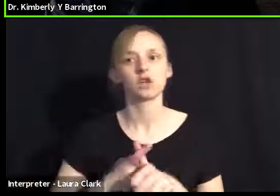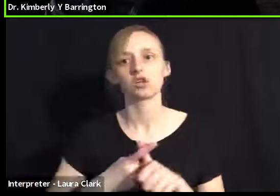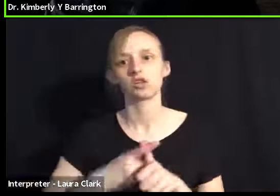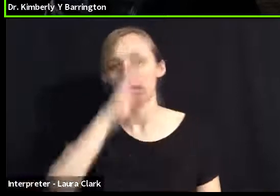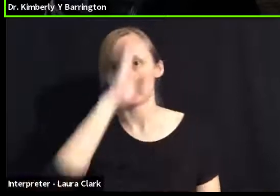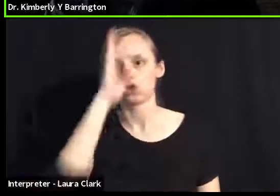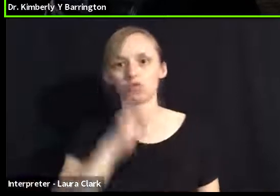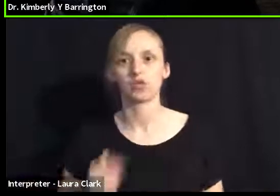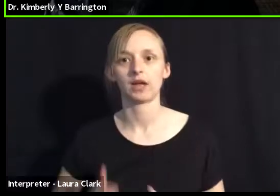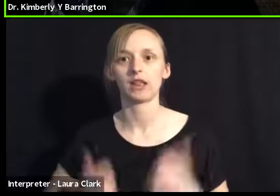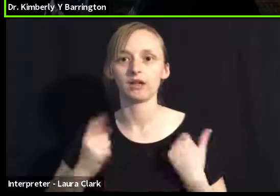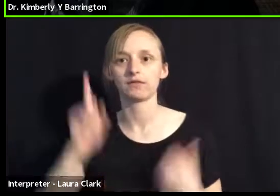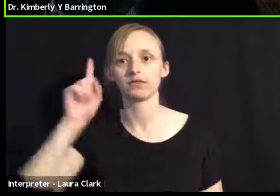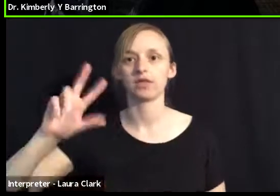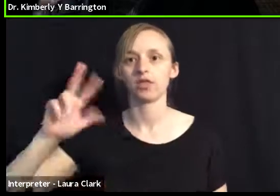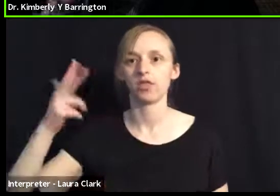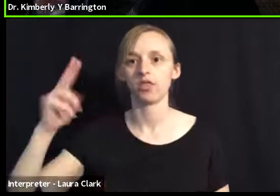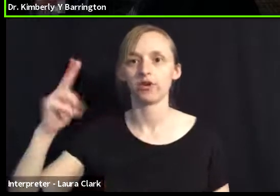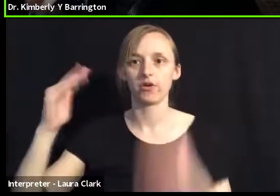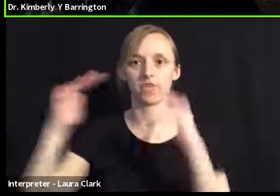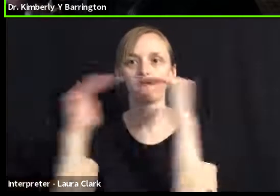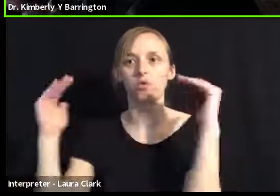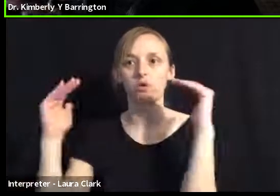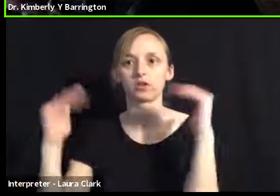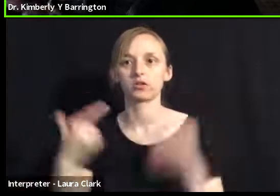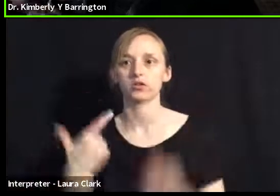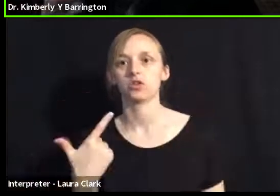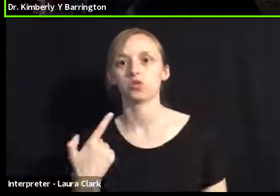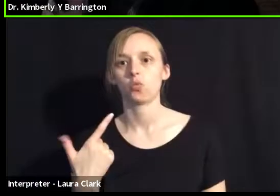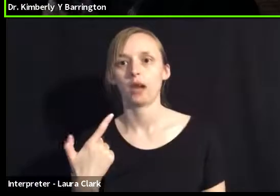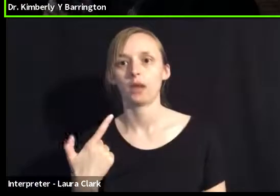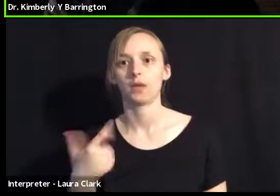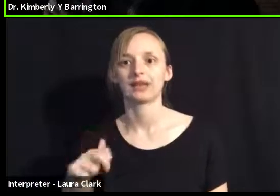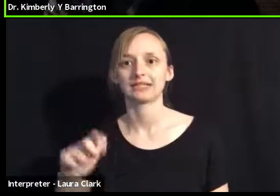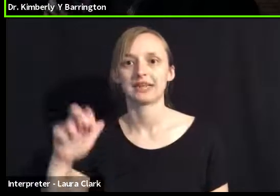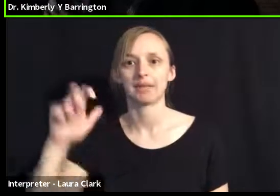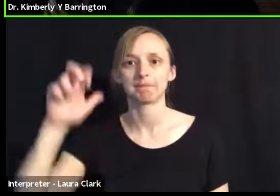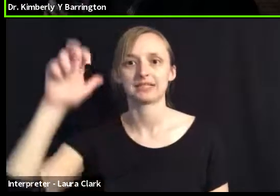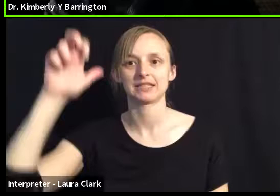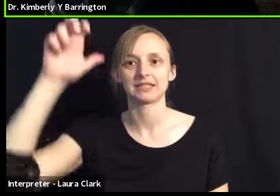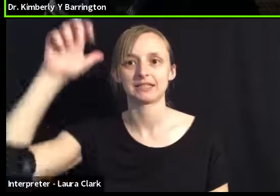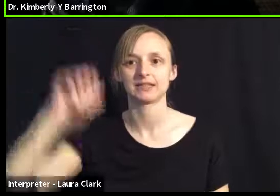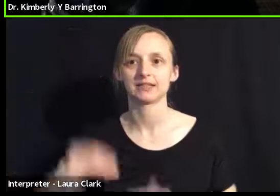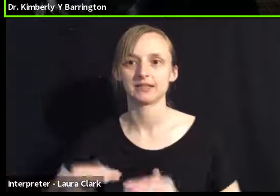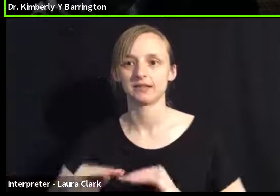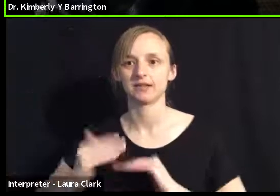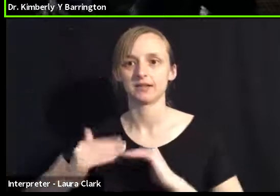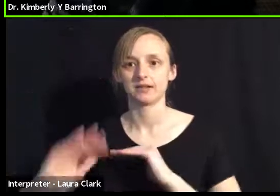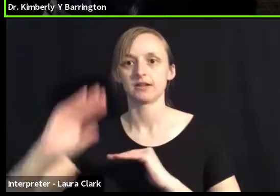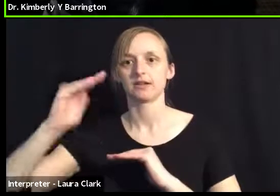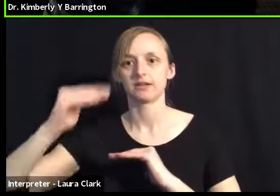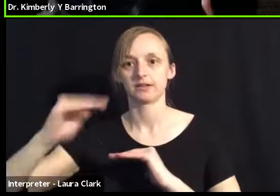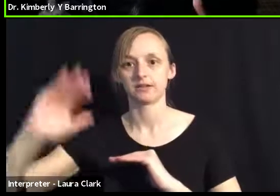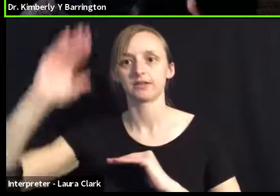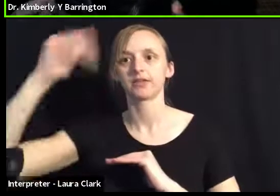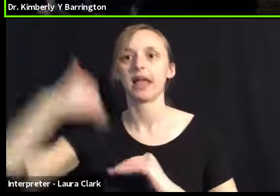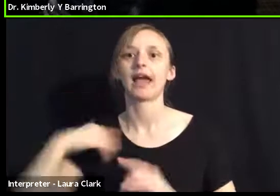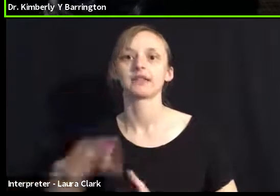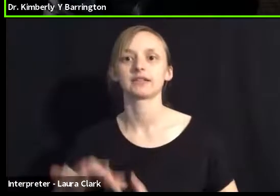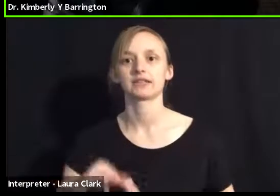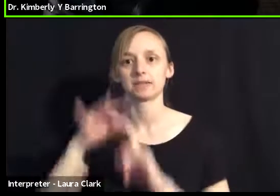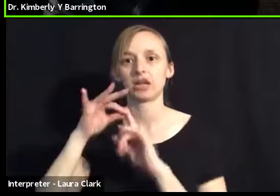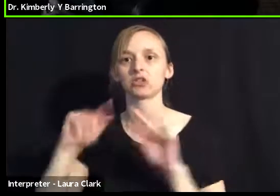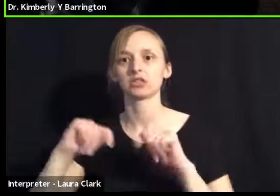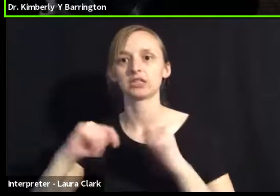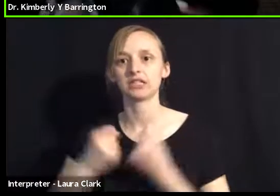up on the third floor and it was 21 stairs up. And when they took me, they had a special team that brought me